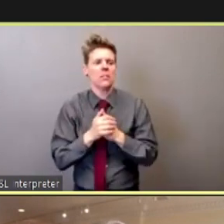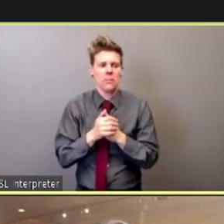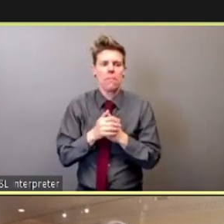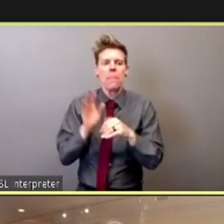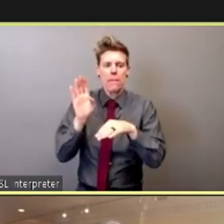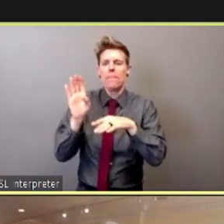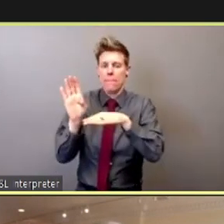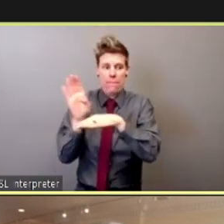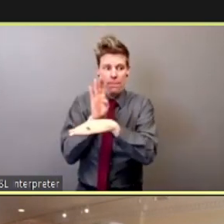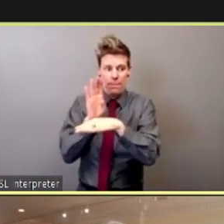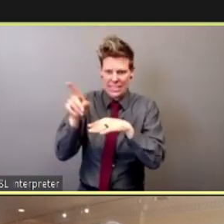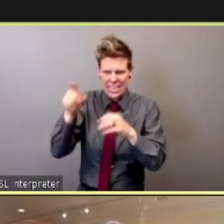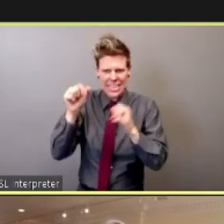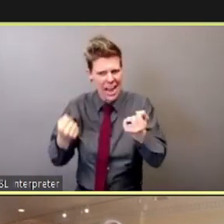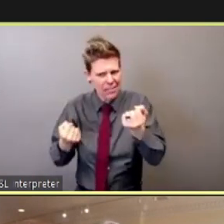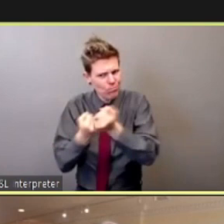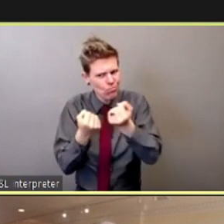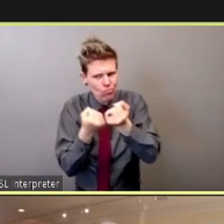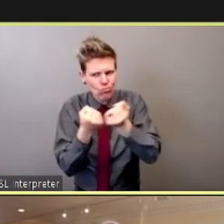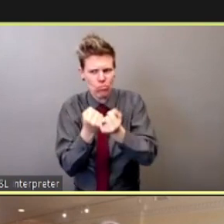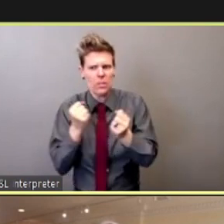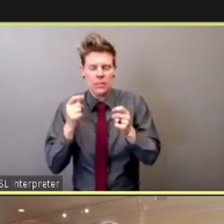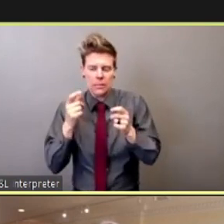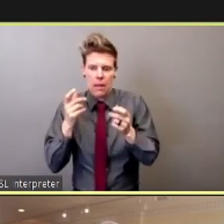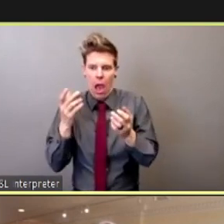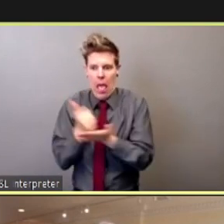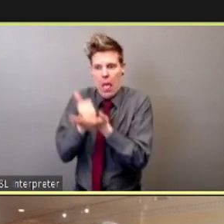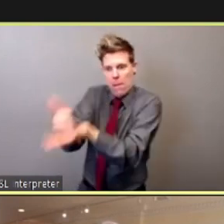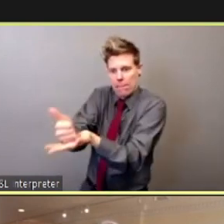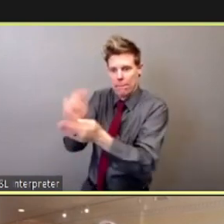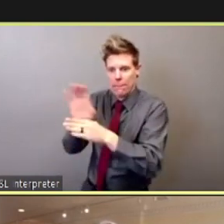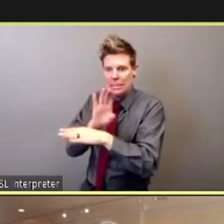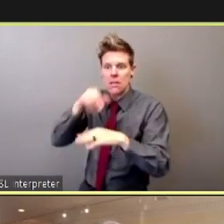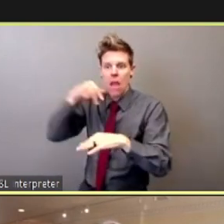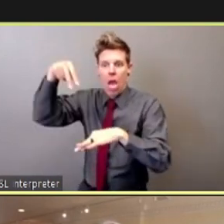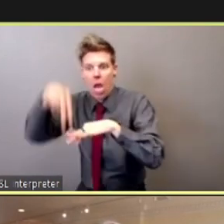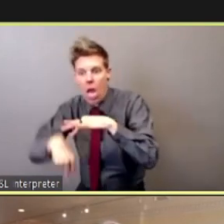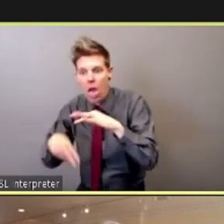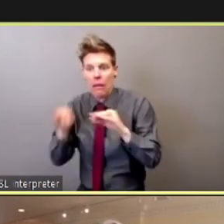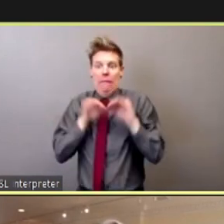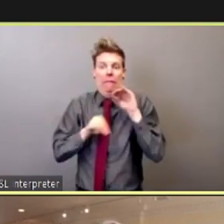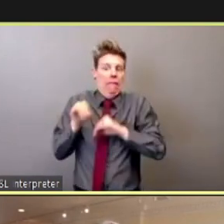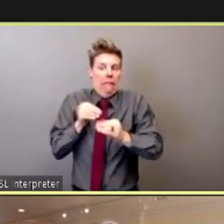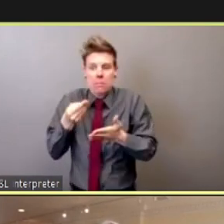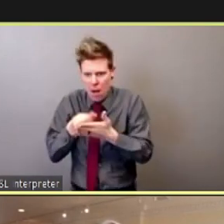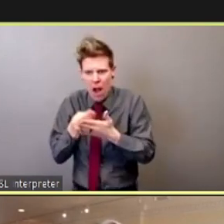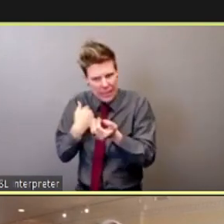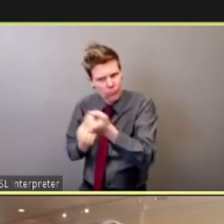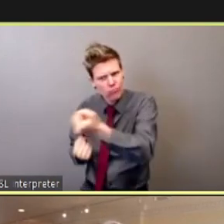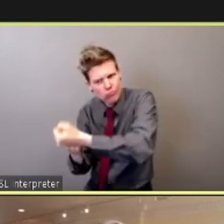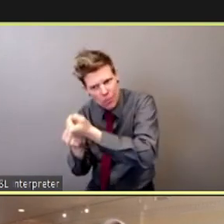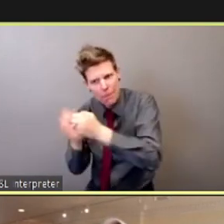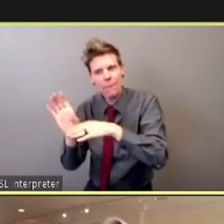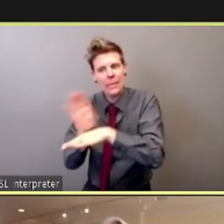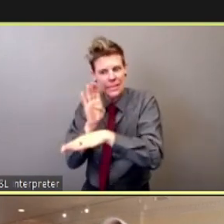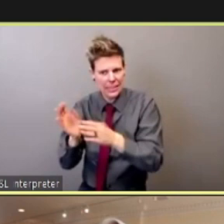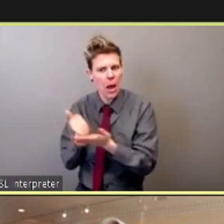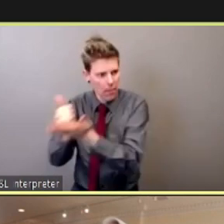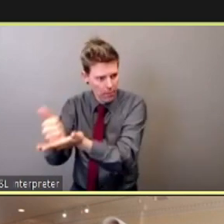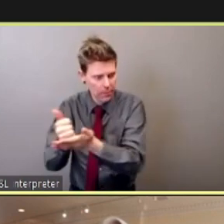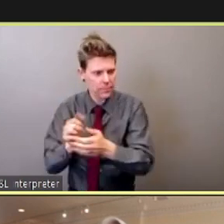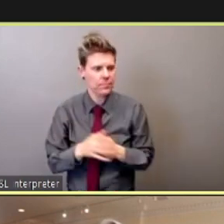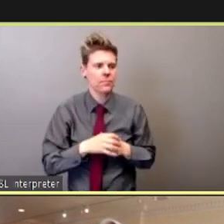who this pandemic, not just in New Mexico, but around the globe, has just